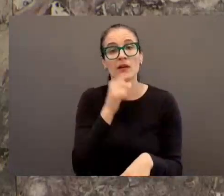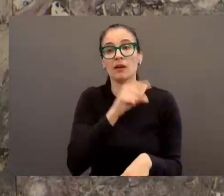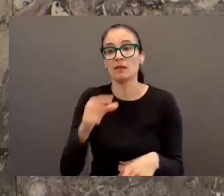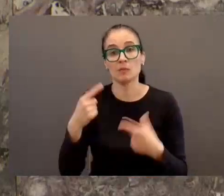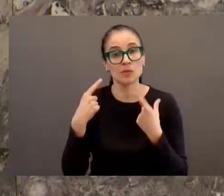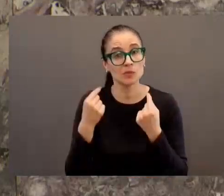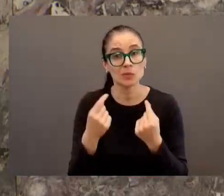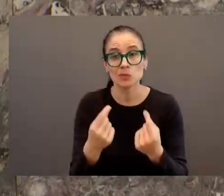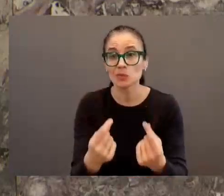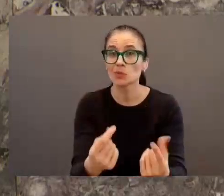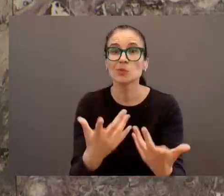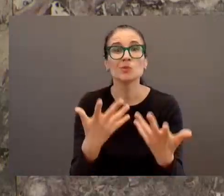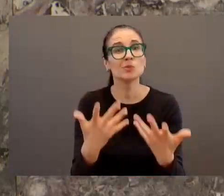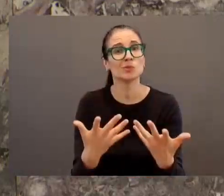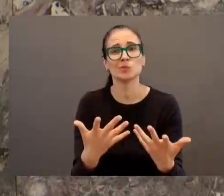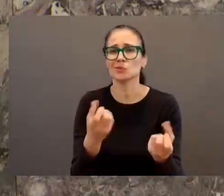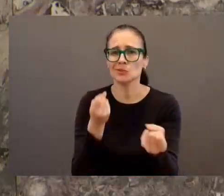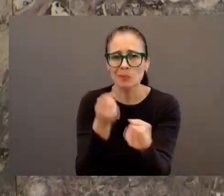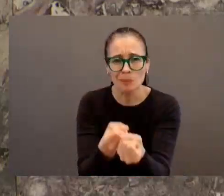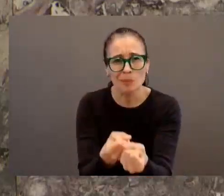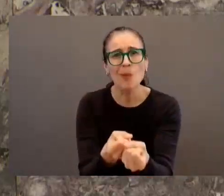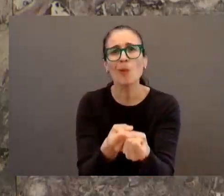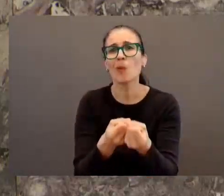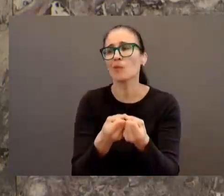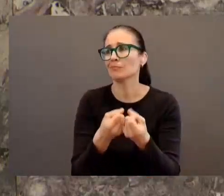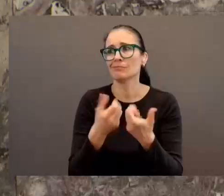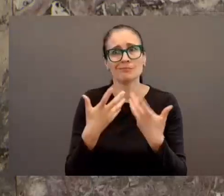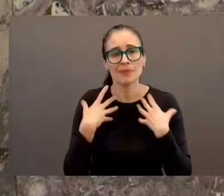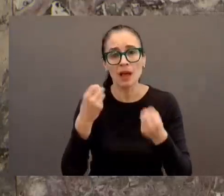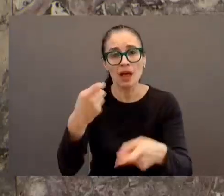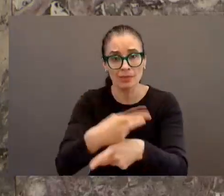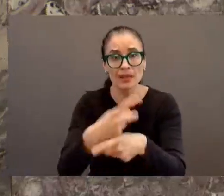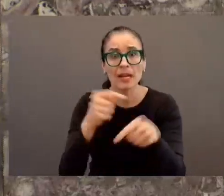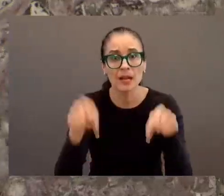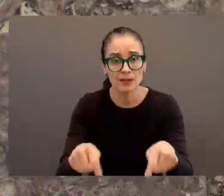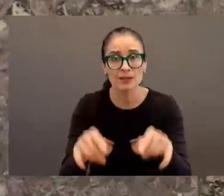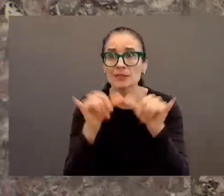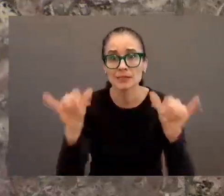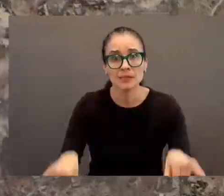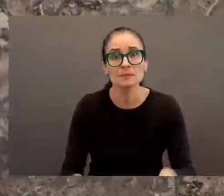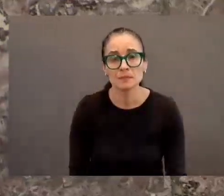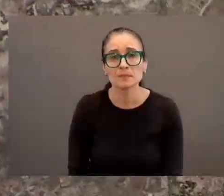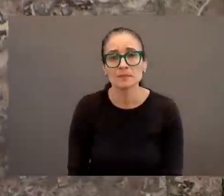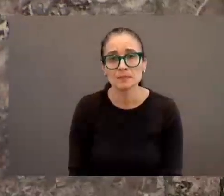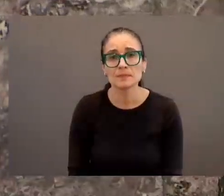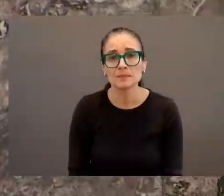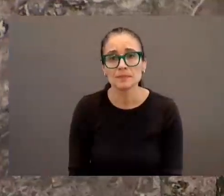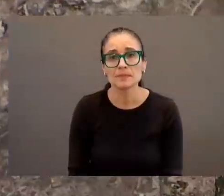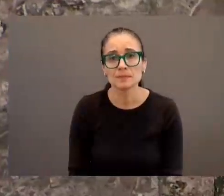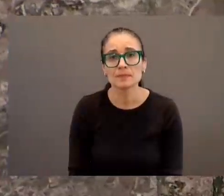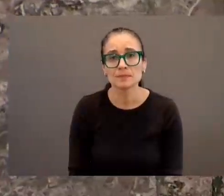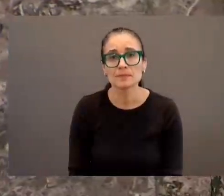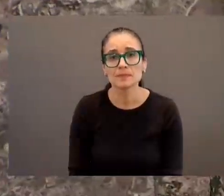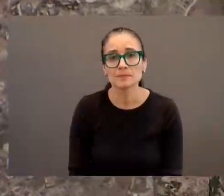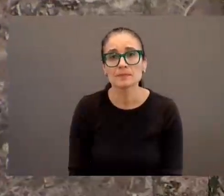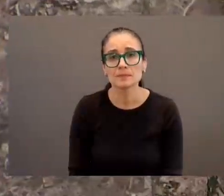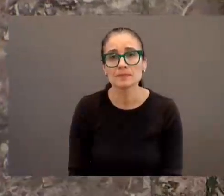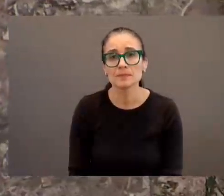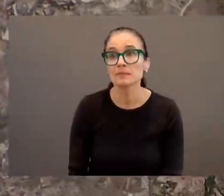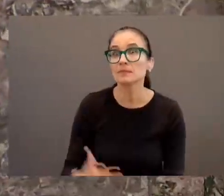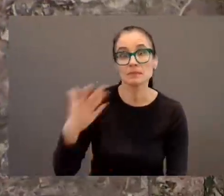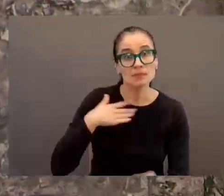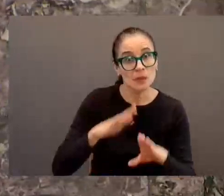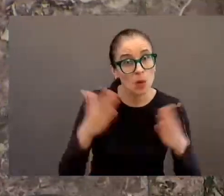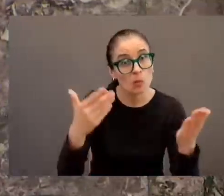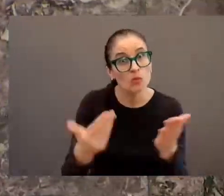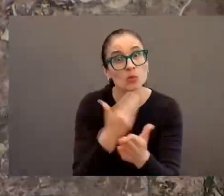public healthcare system. Mr. Speaker, Members. Opening a new medical school in Surrey, Mr.